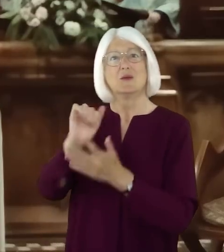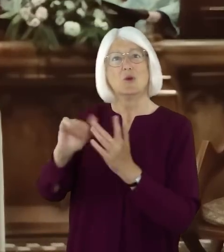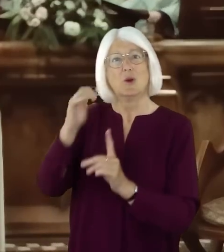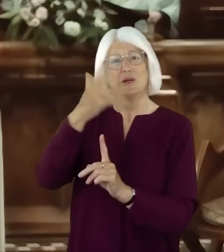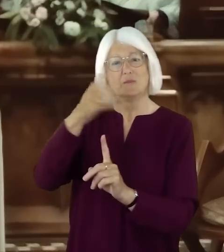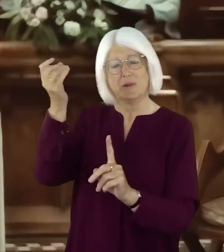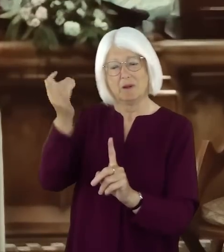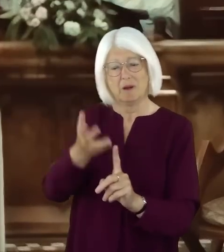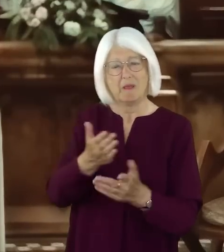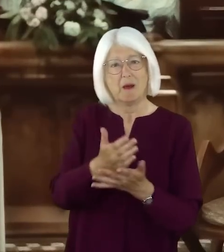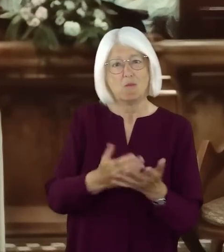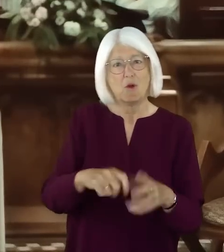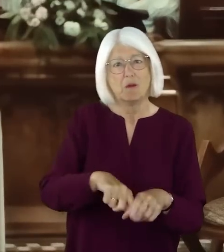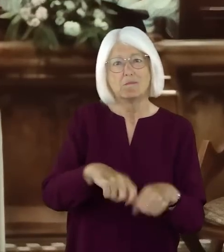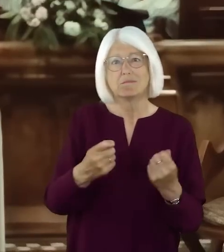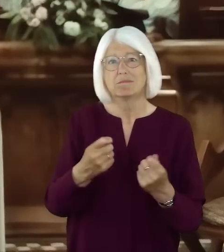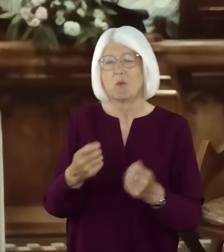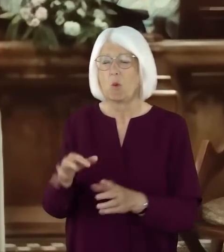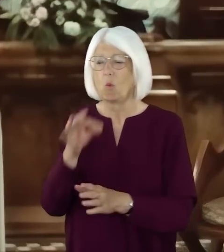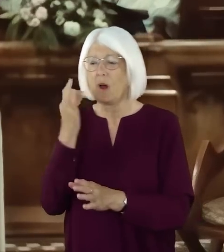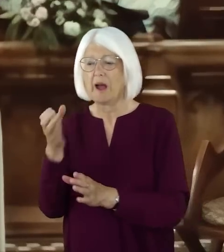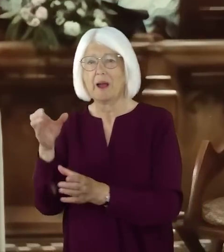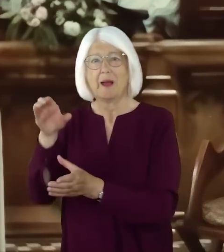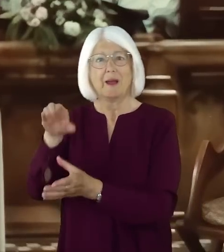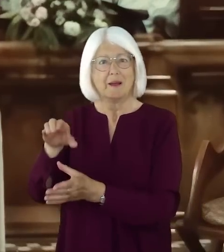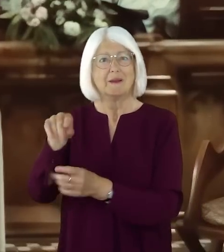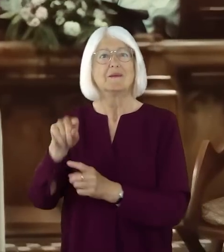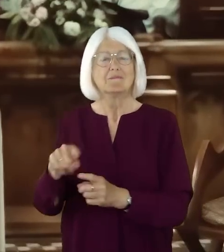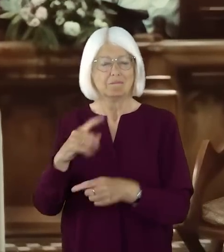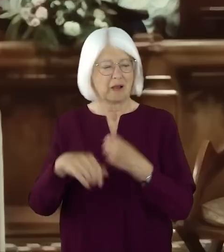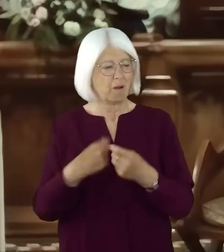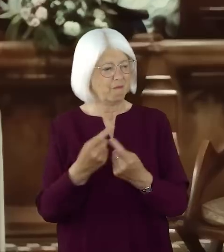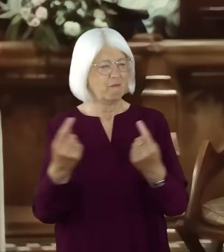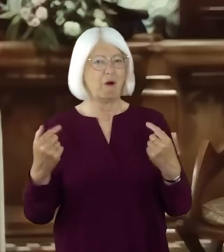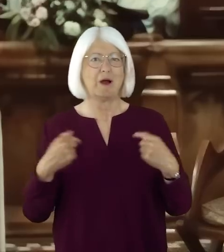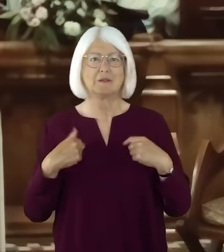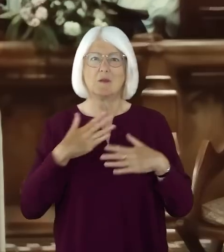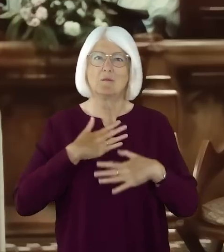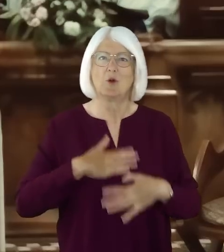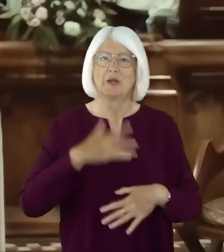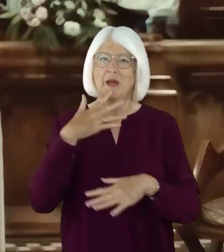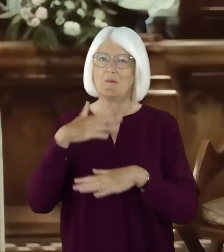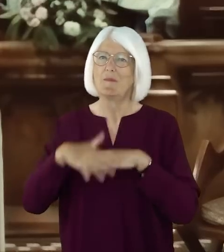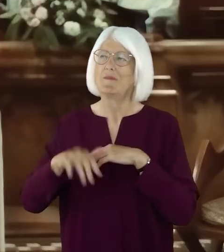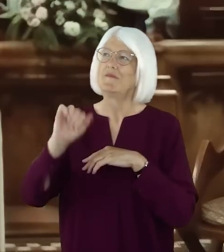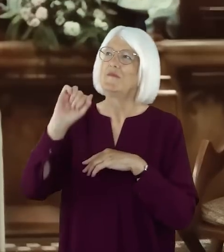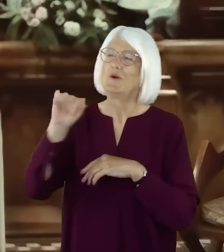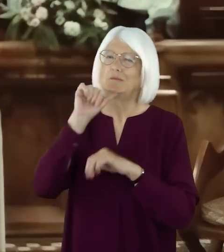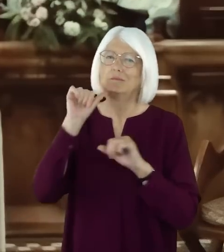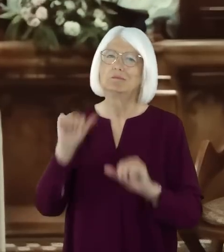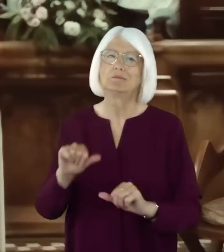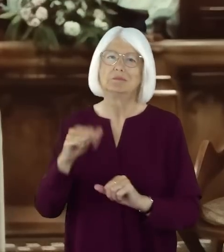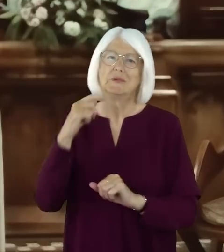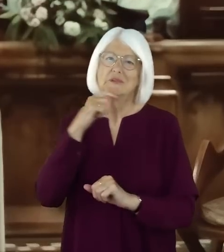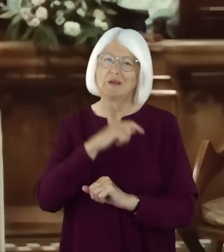Holy Spirit, that broken bread and wine outpoured may be for us the body and blood of